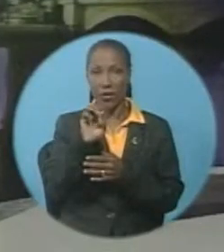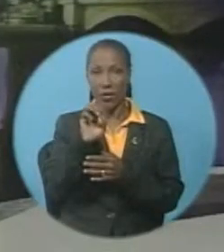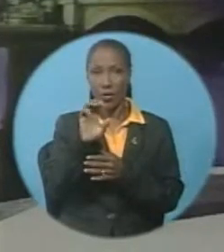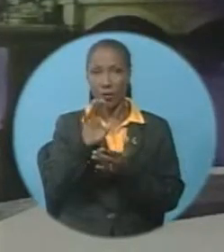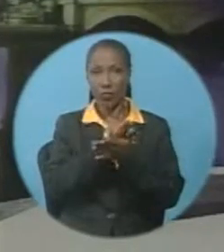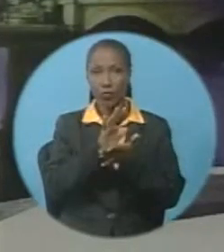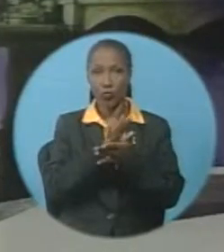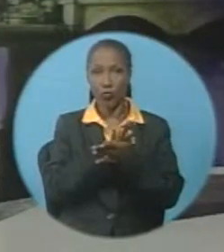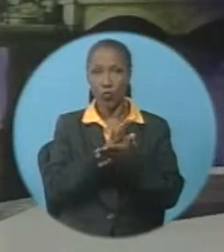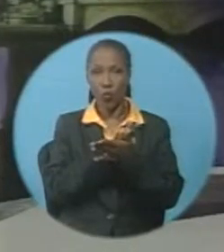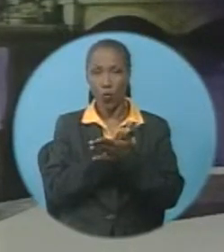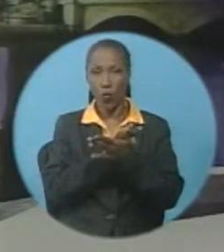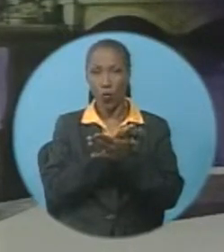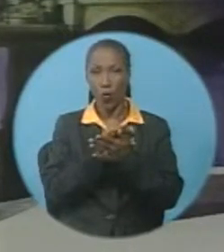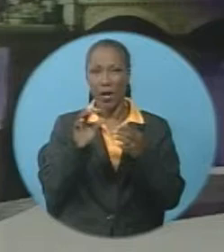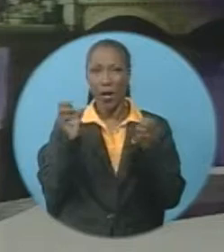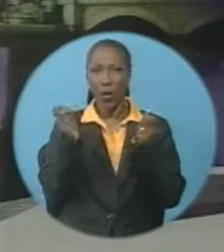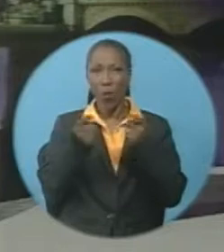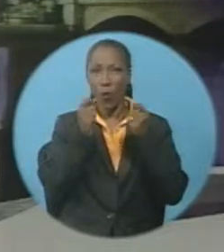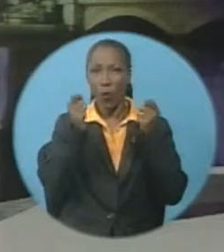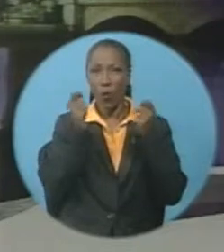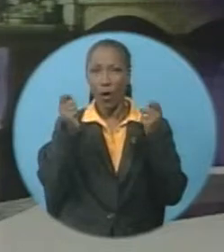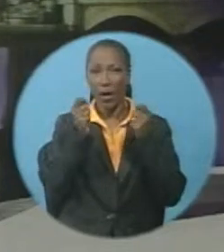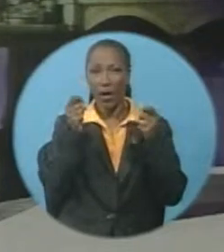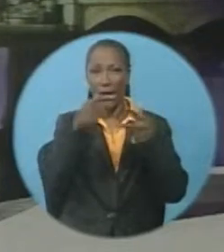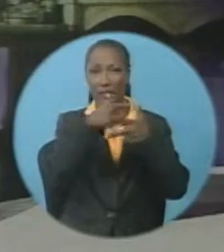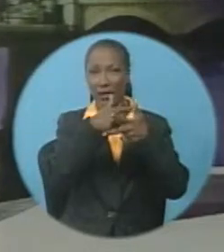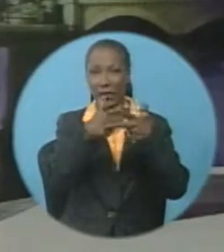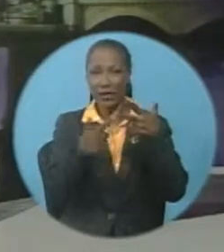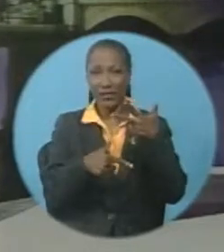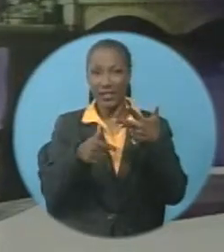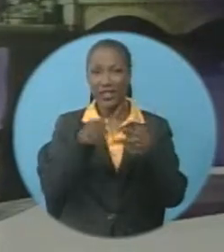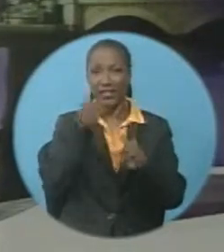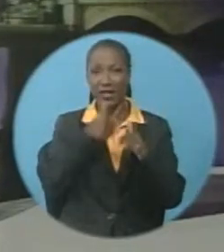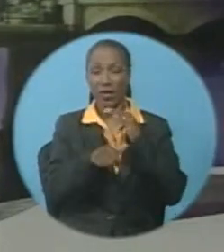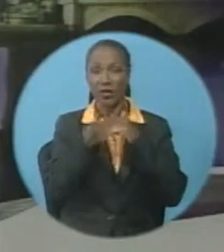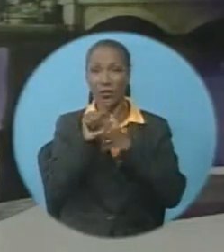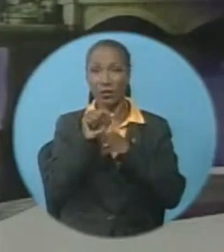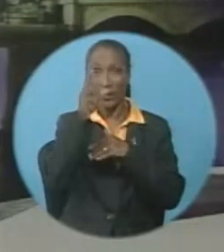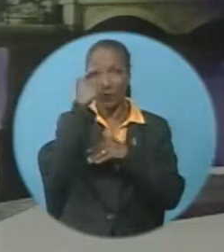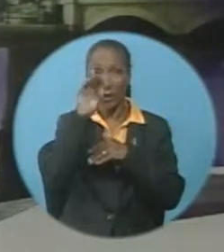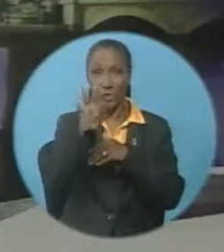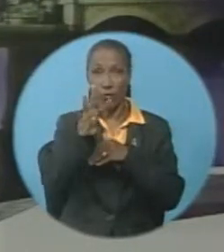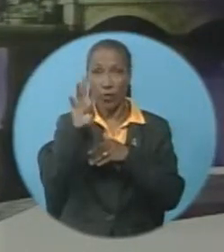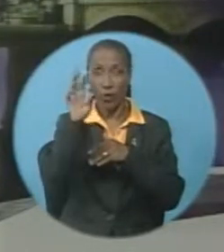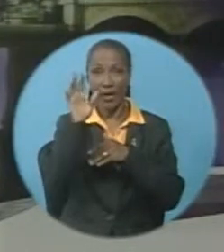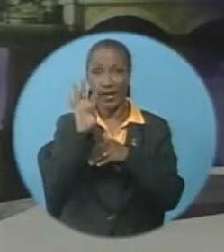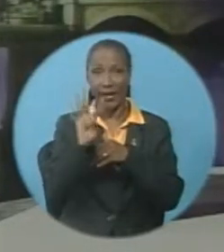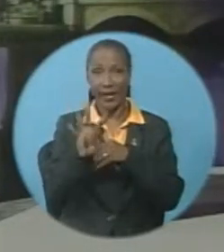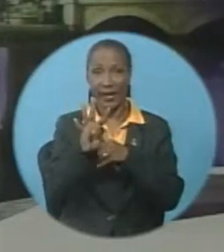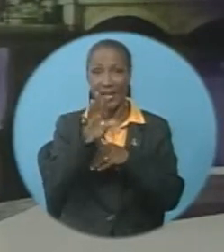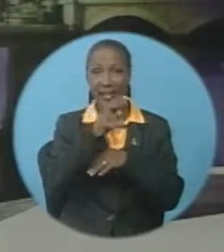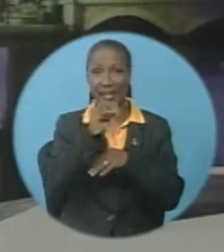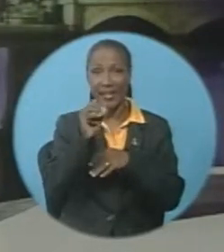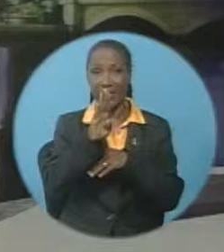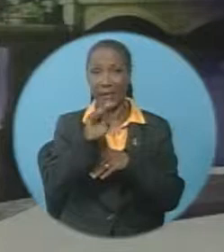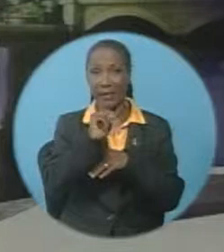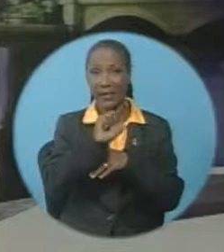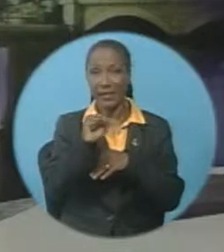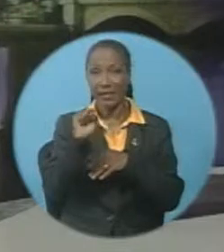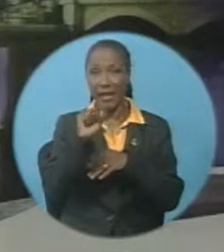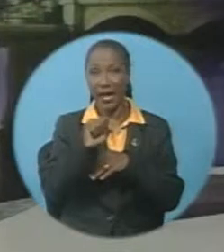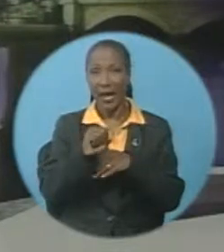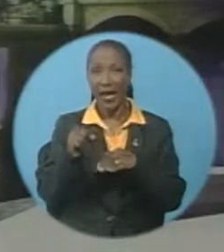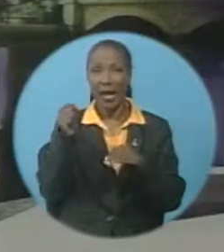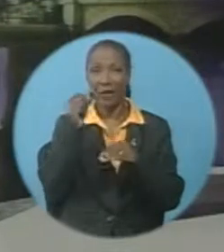Well, the Lord School swept the podium in the Under-20 Boys 4K in the 12th annual BSAC Cross Country Championships